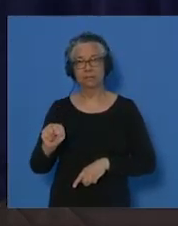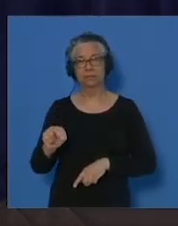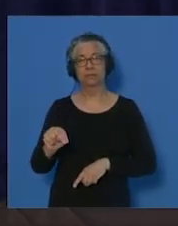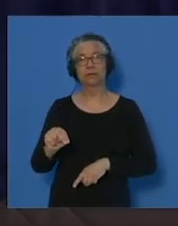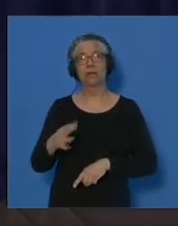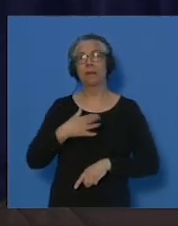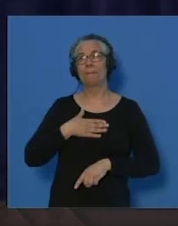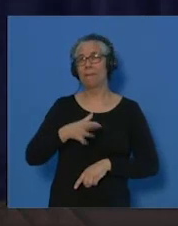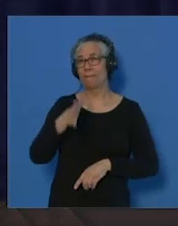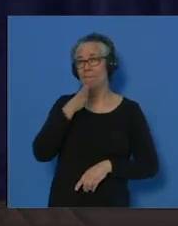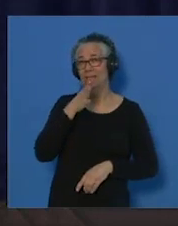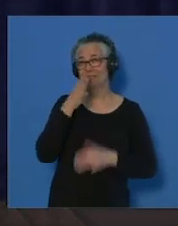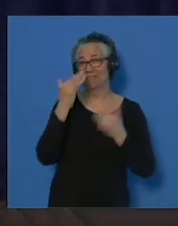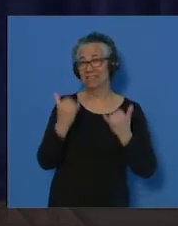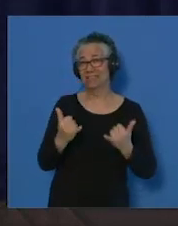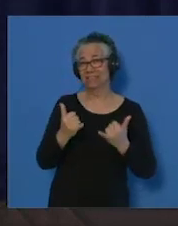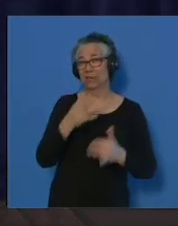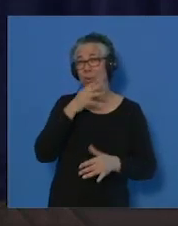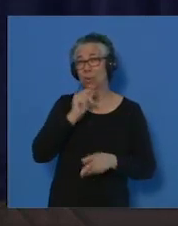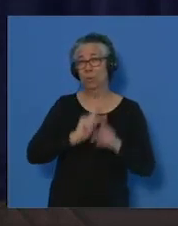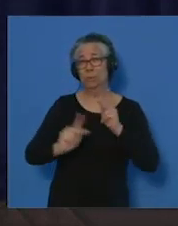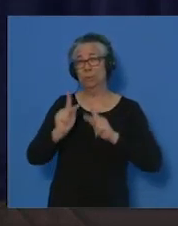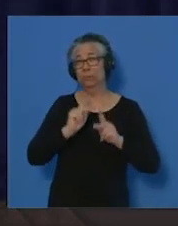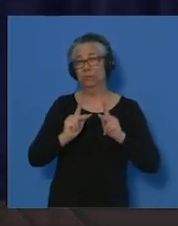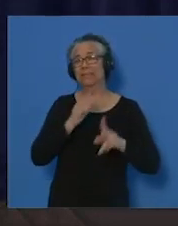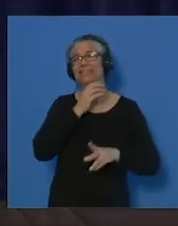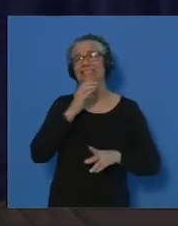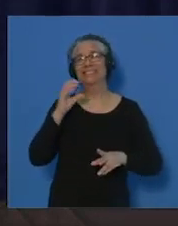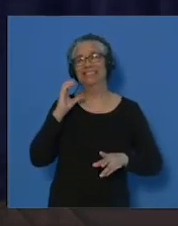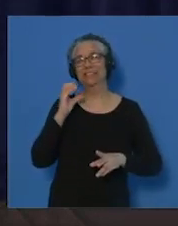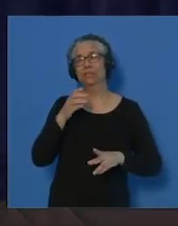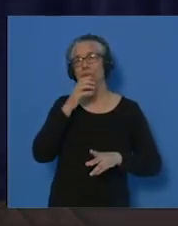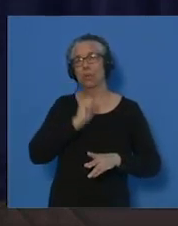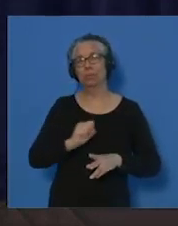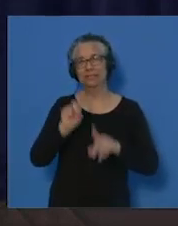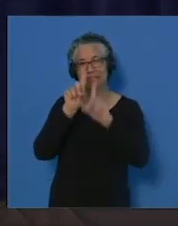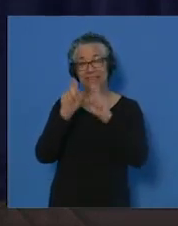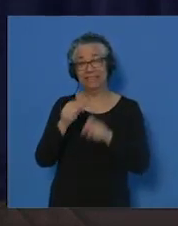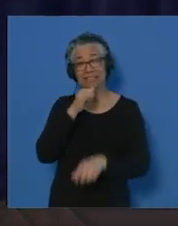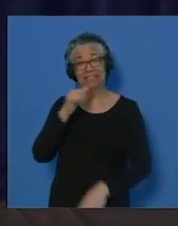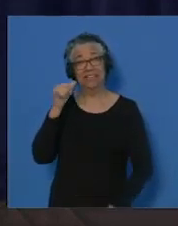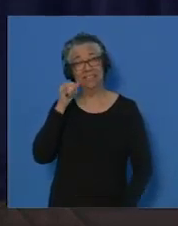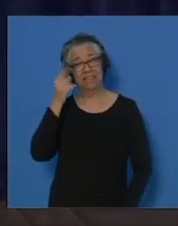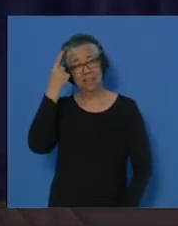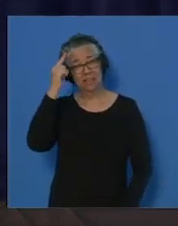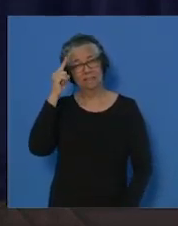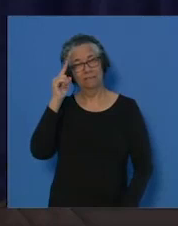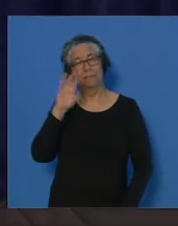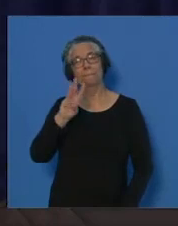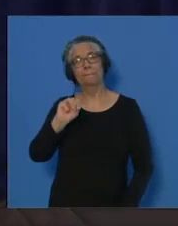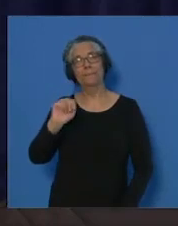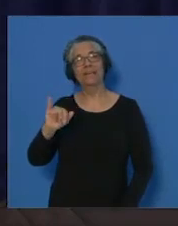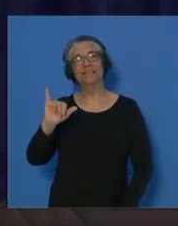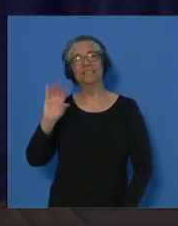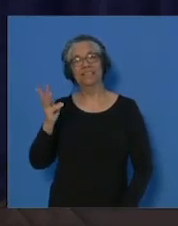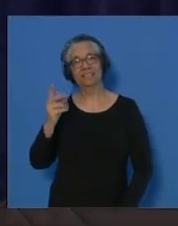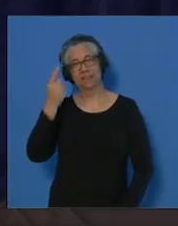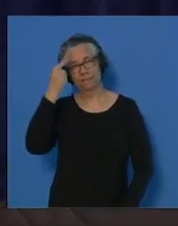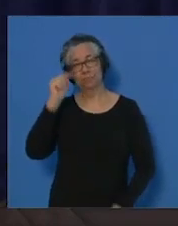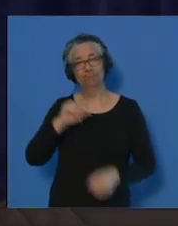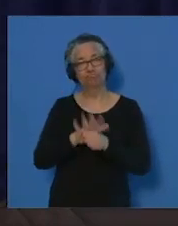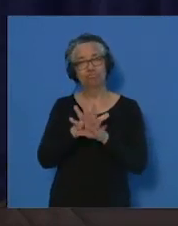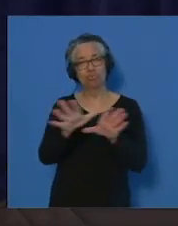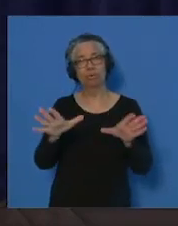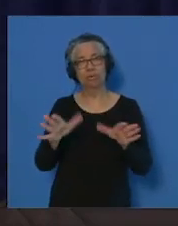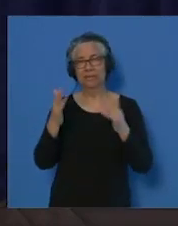is presently in a senior rest home which was tested yesterday, the 6th of May, for COVID-19. Today, I